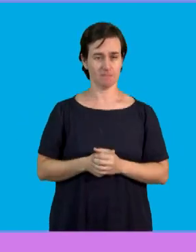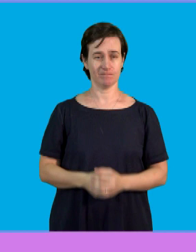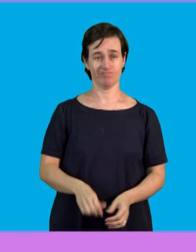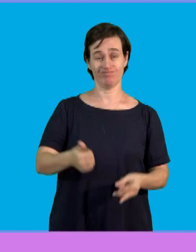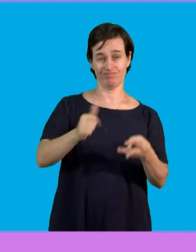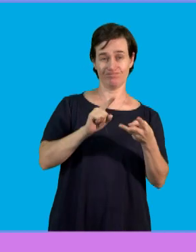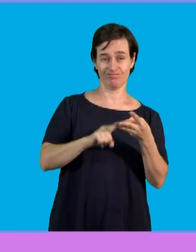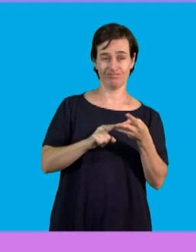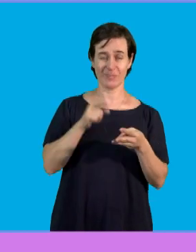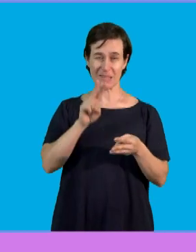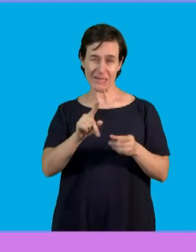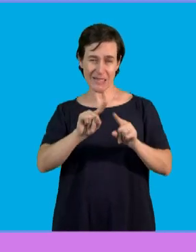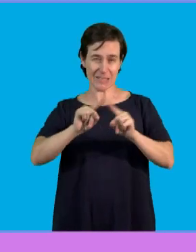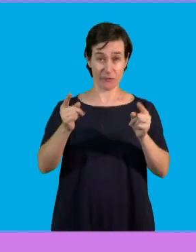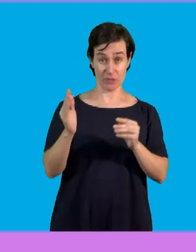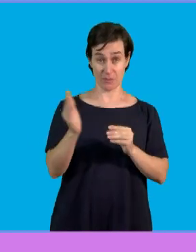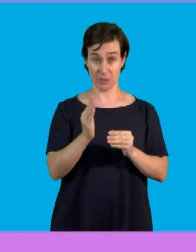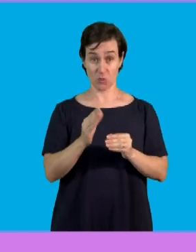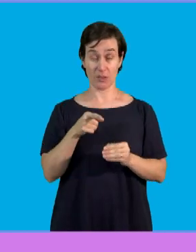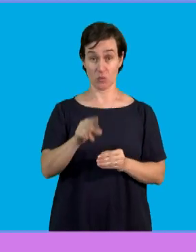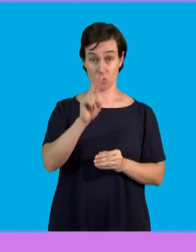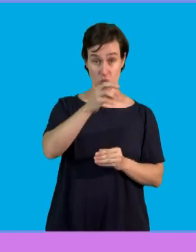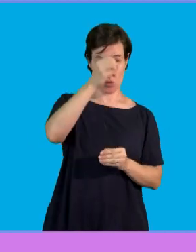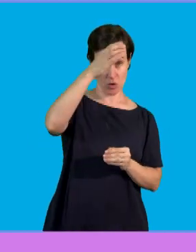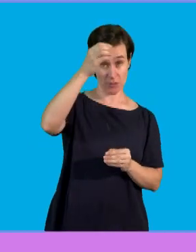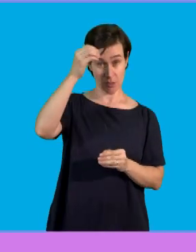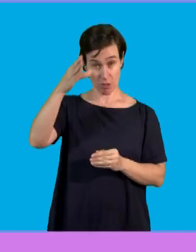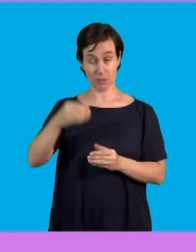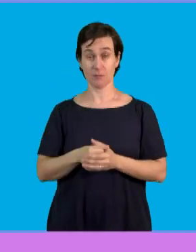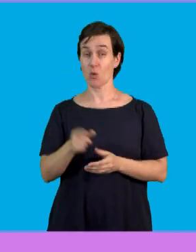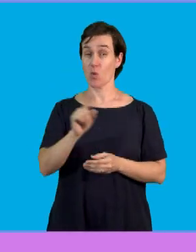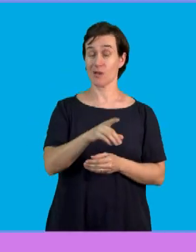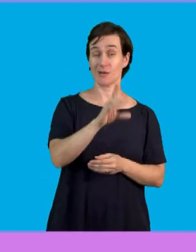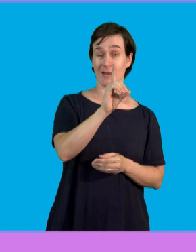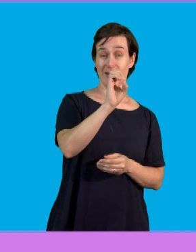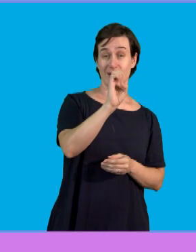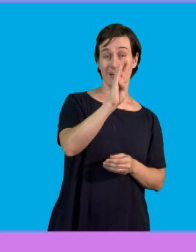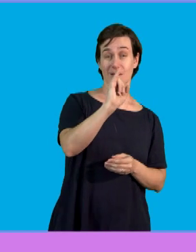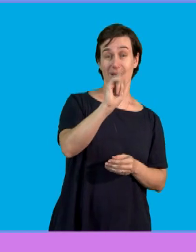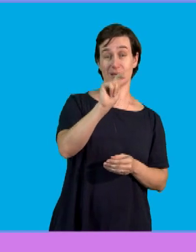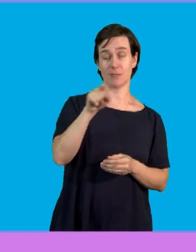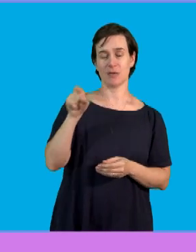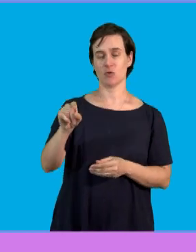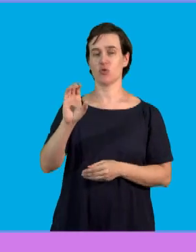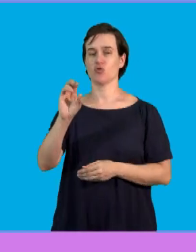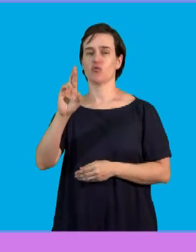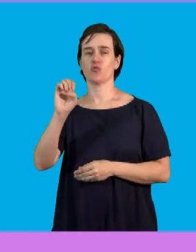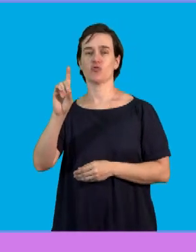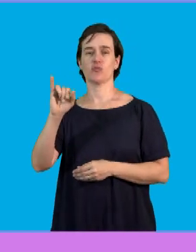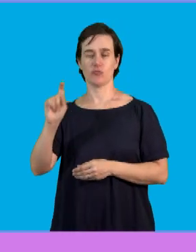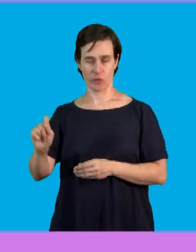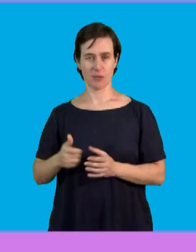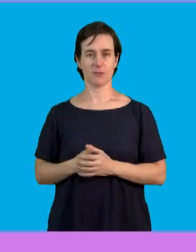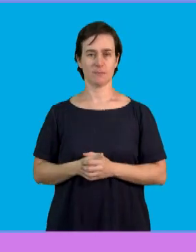context. And lastly, you should be able to differentiate between the two concepts, which is the debit and